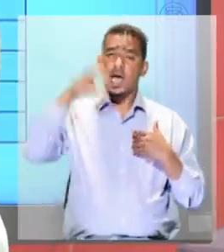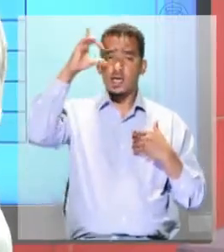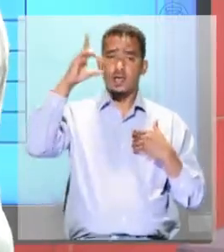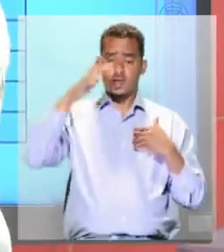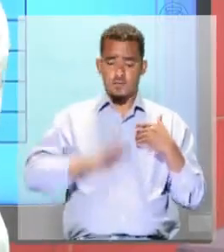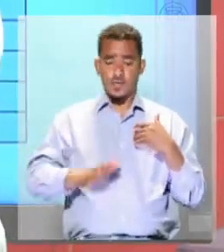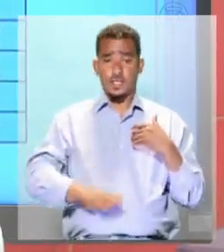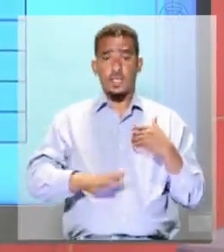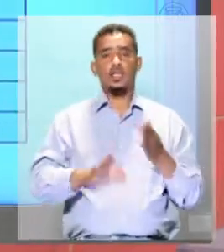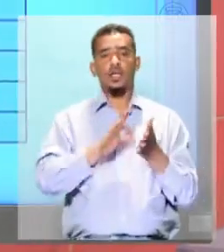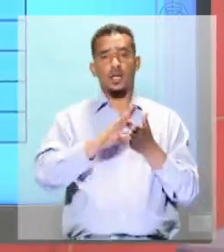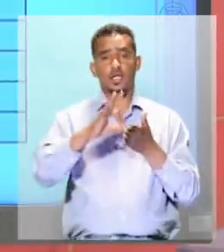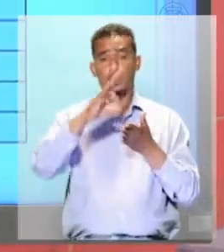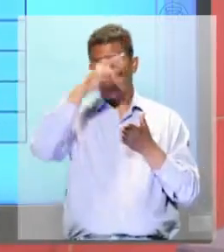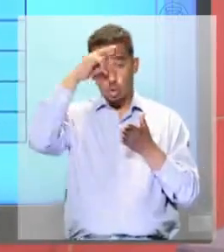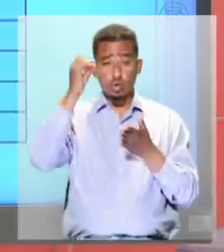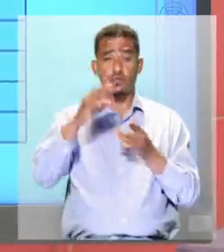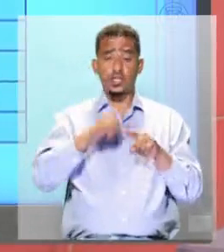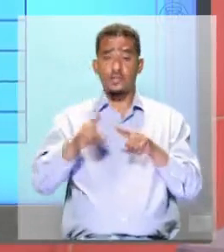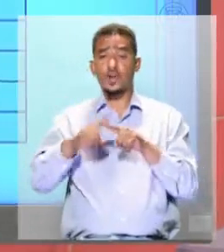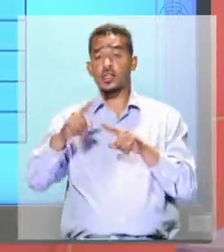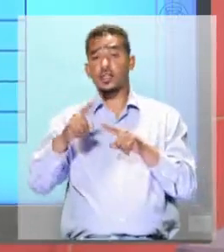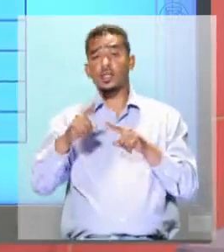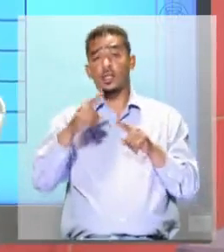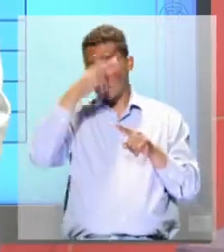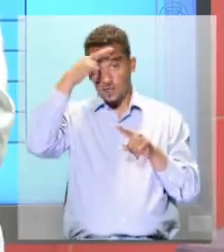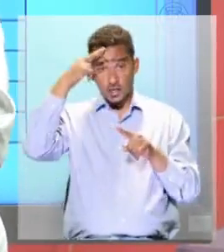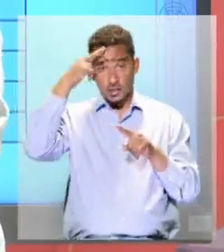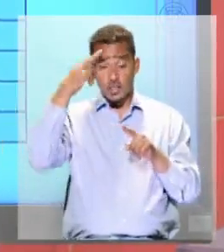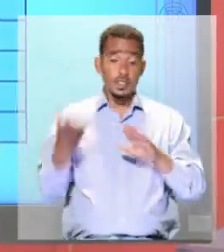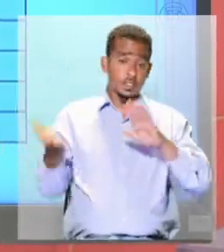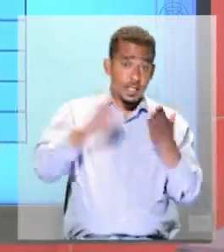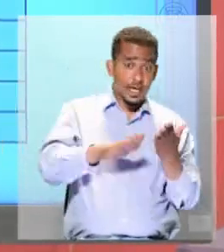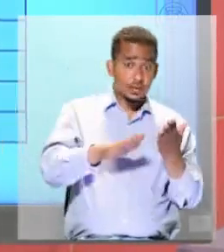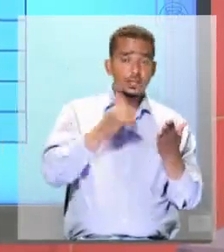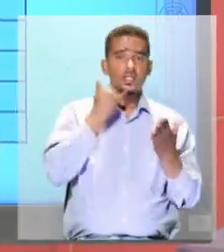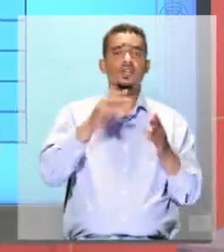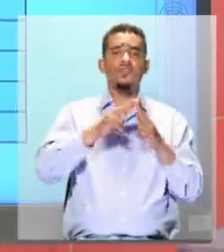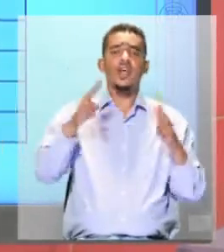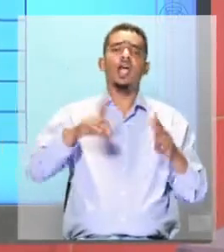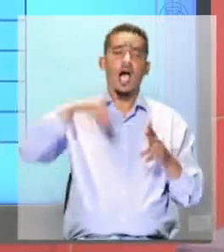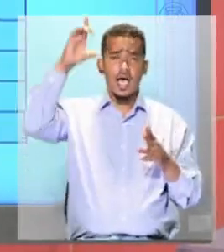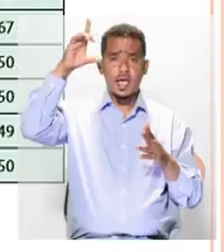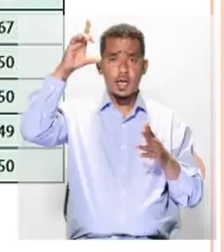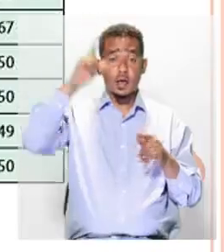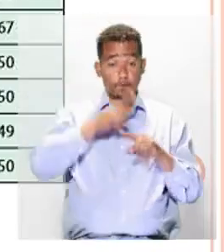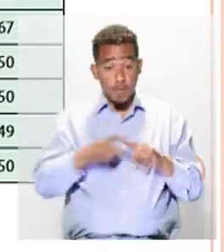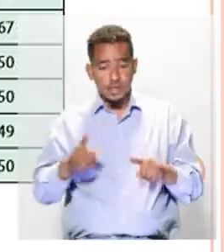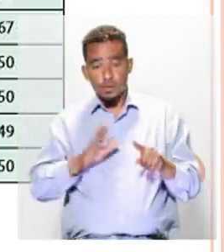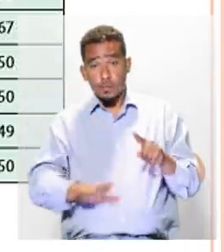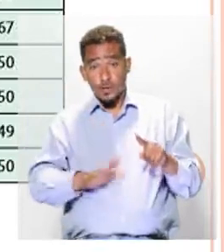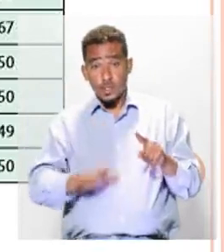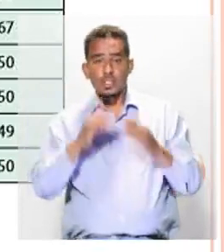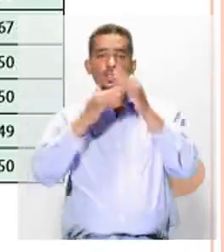rate in Africa because of different factors. And also the days rate is very high, but fertility rate is greater than mortality rate